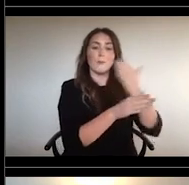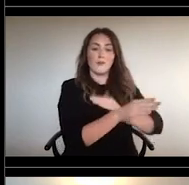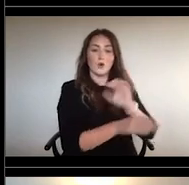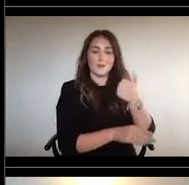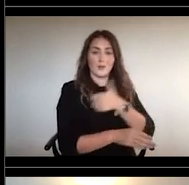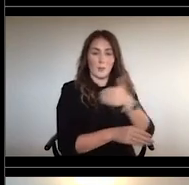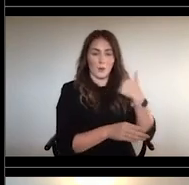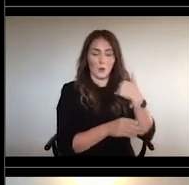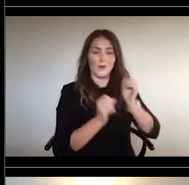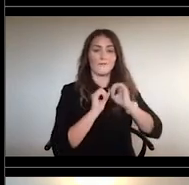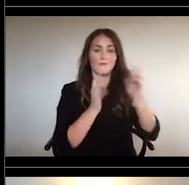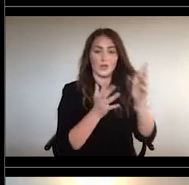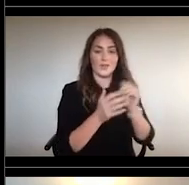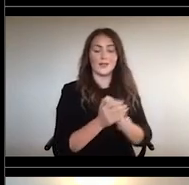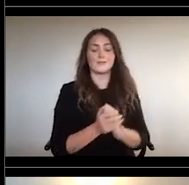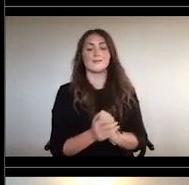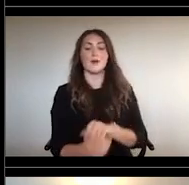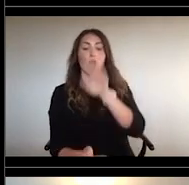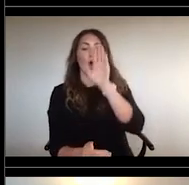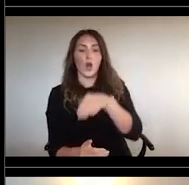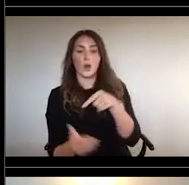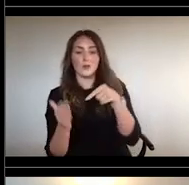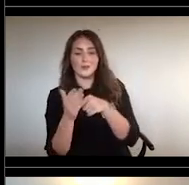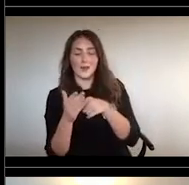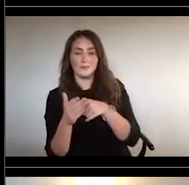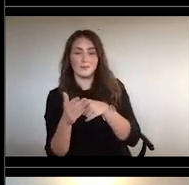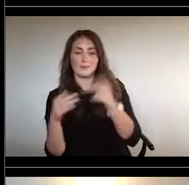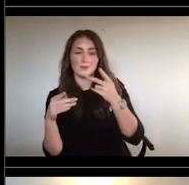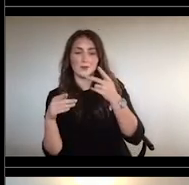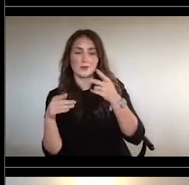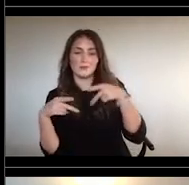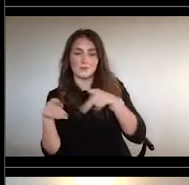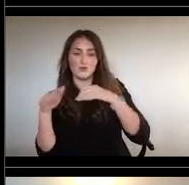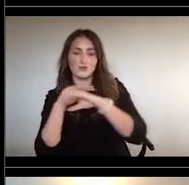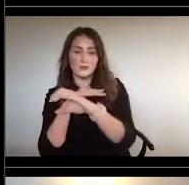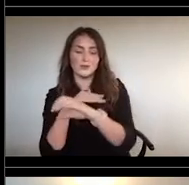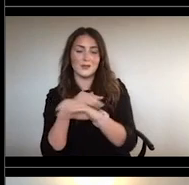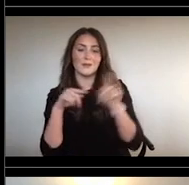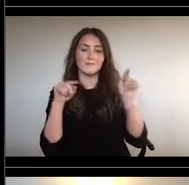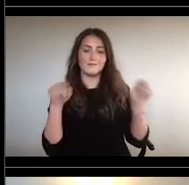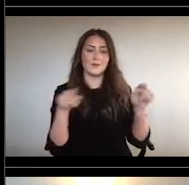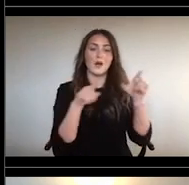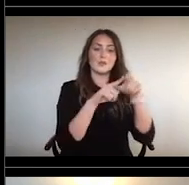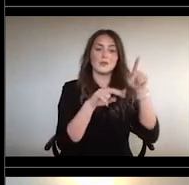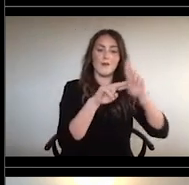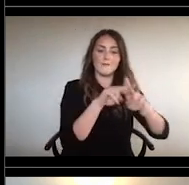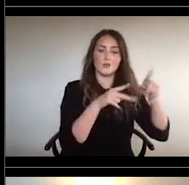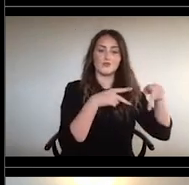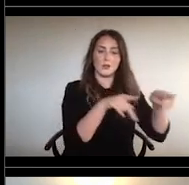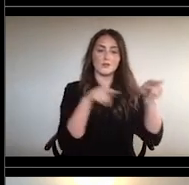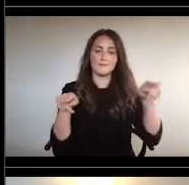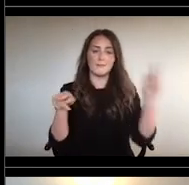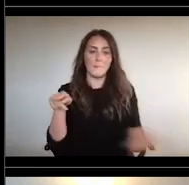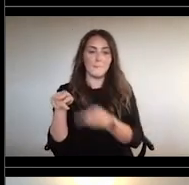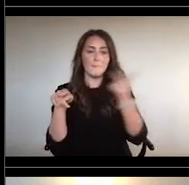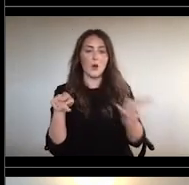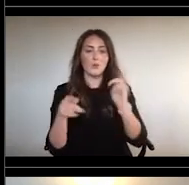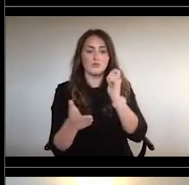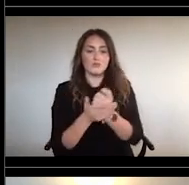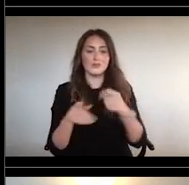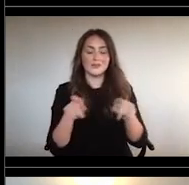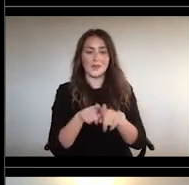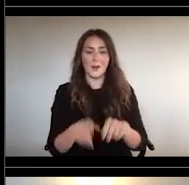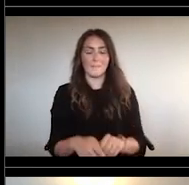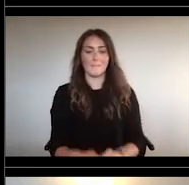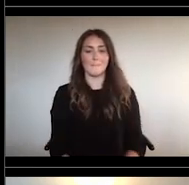that both the Lower Thames Crossing and Dartford crossings would be charged at the same rates. We anticipate there'll be a residence